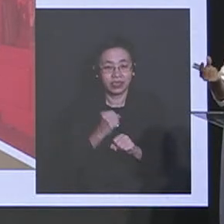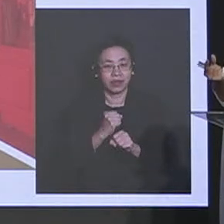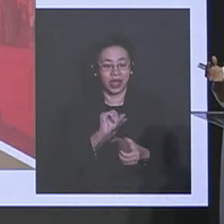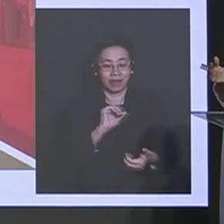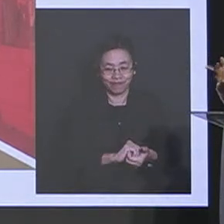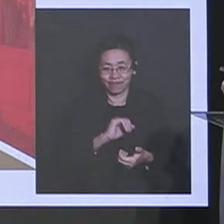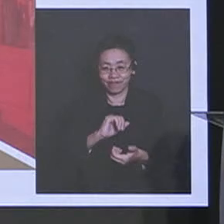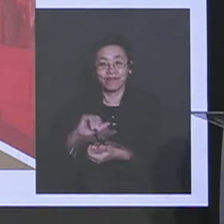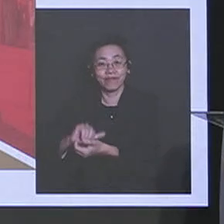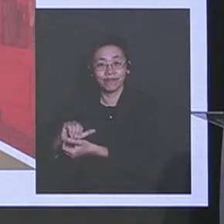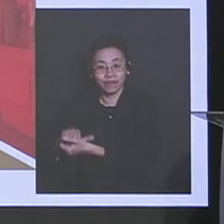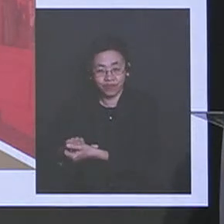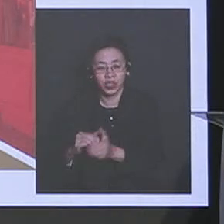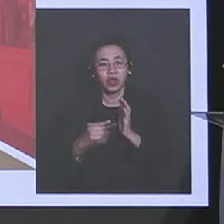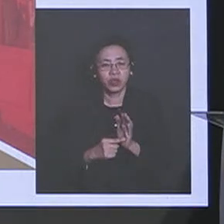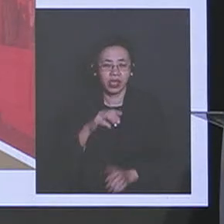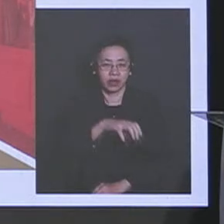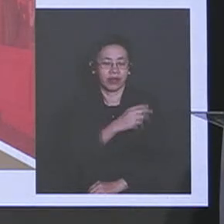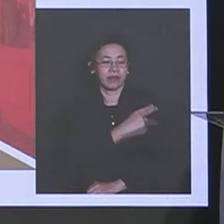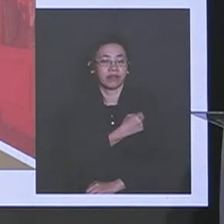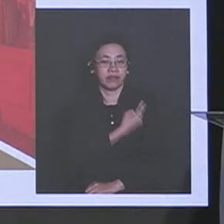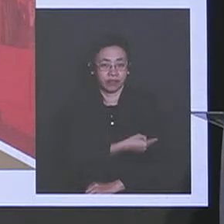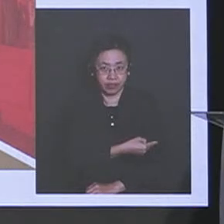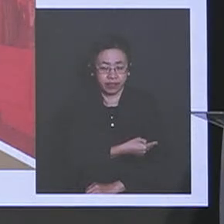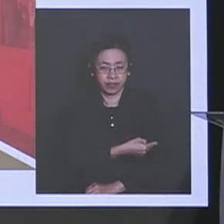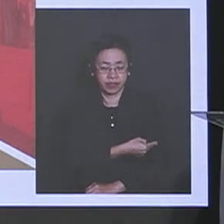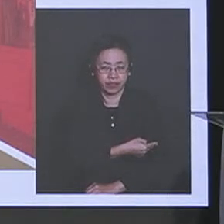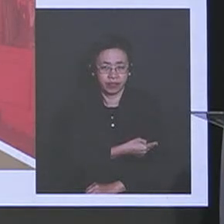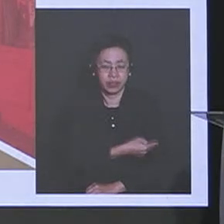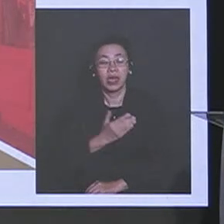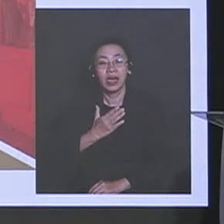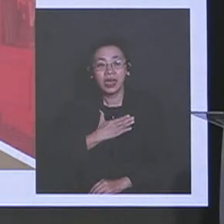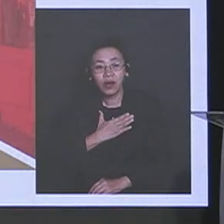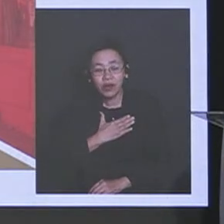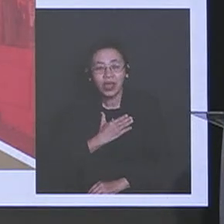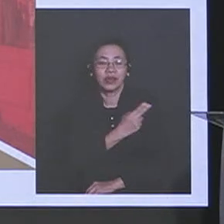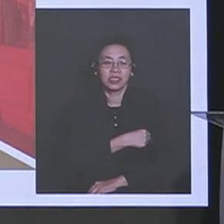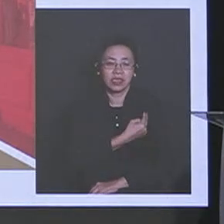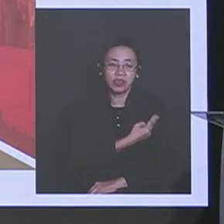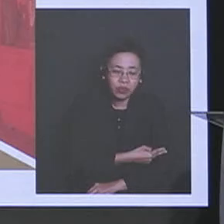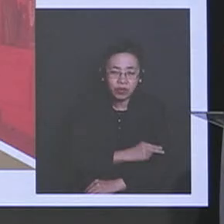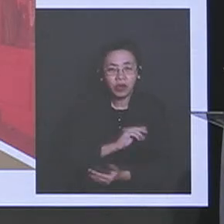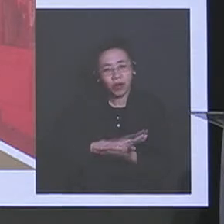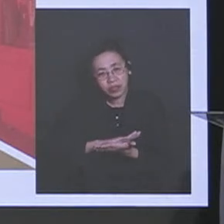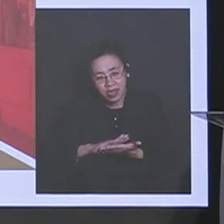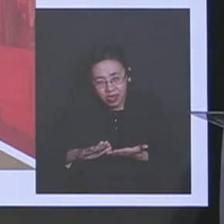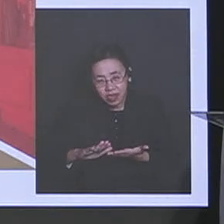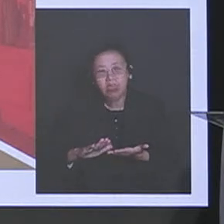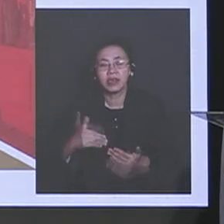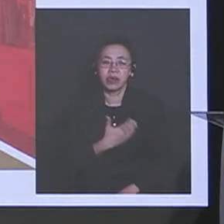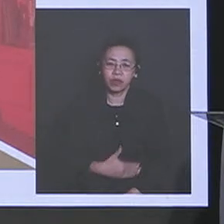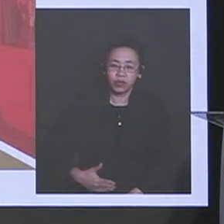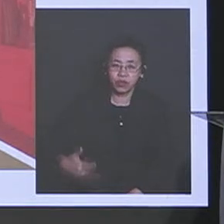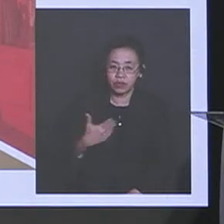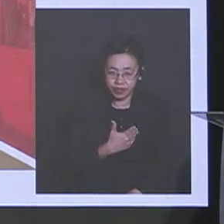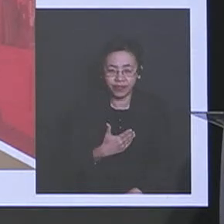connection between public health and the physical environment. And so we did a whole study on just the